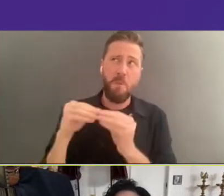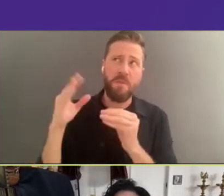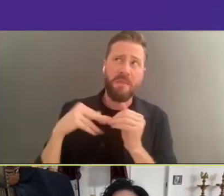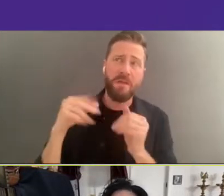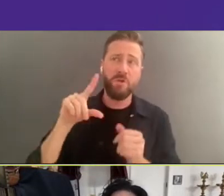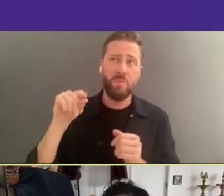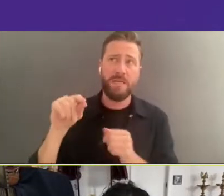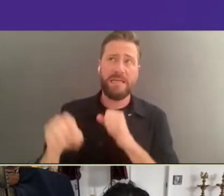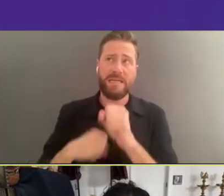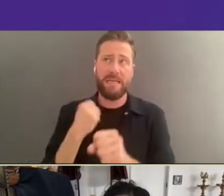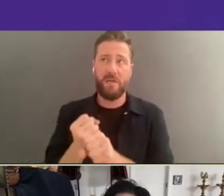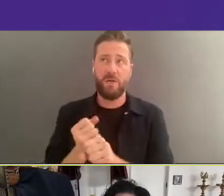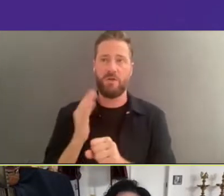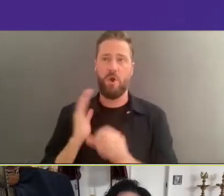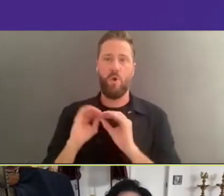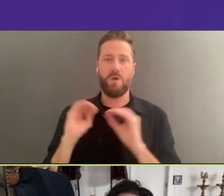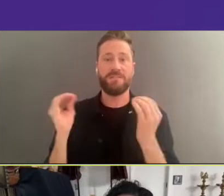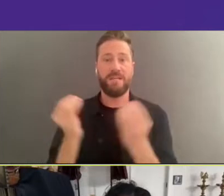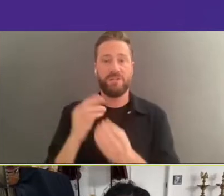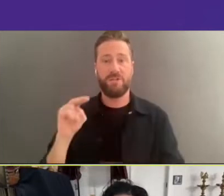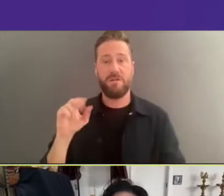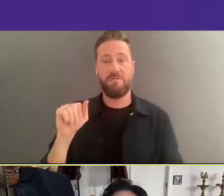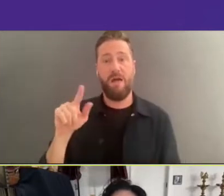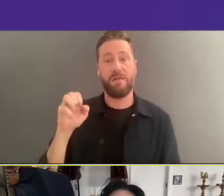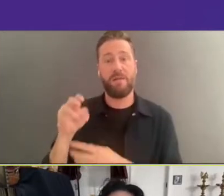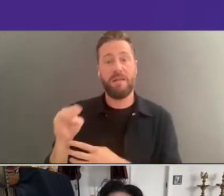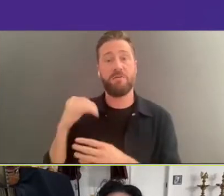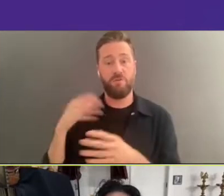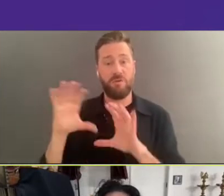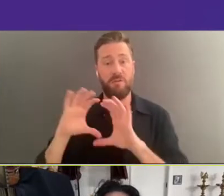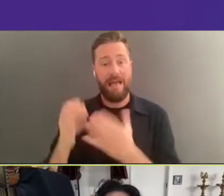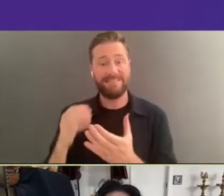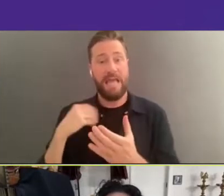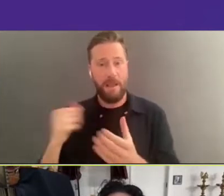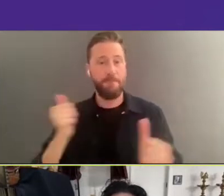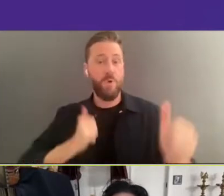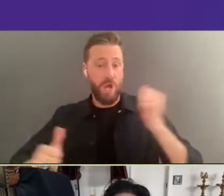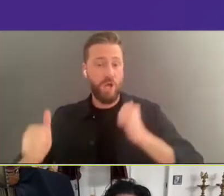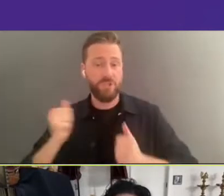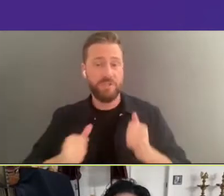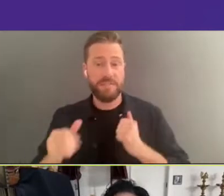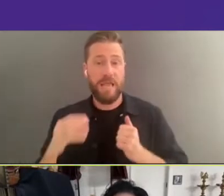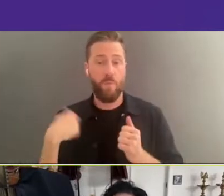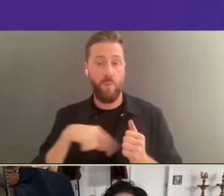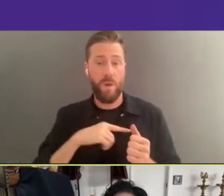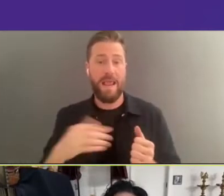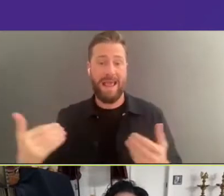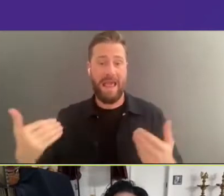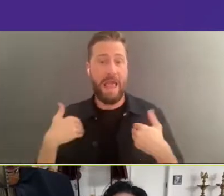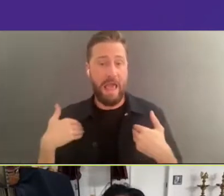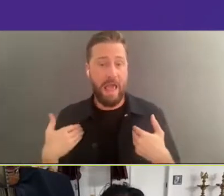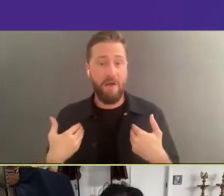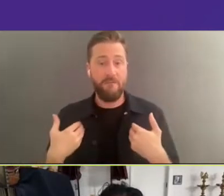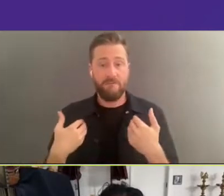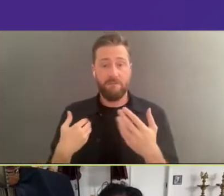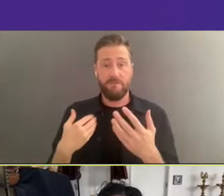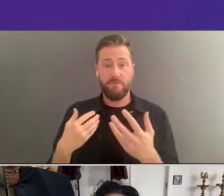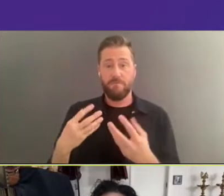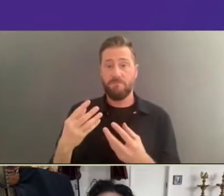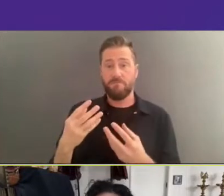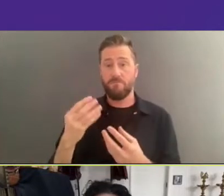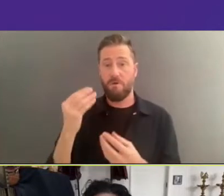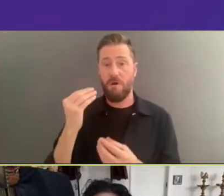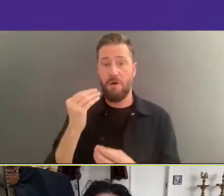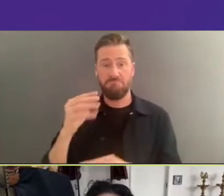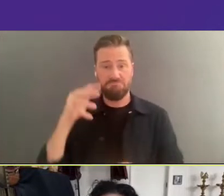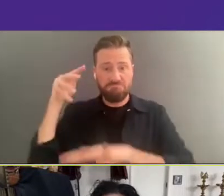Navatman, runs classes. We also do productions, and we have a resident performing dance company